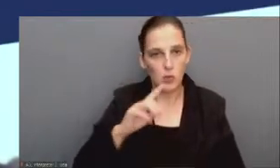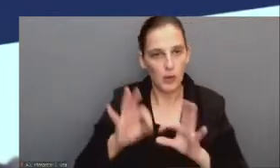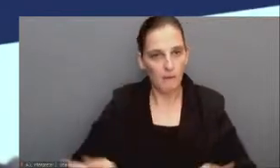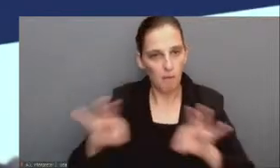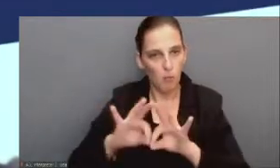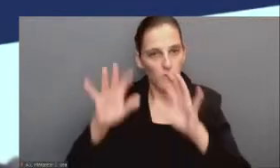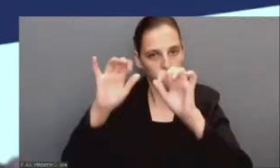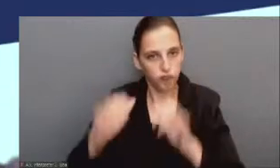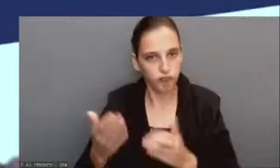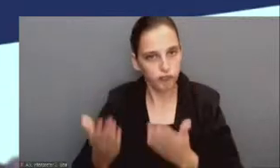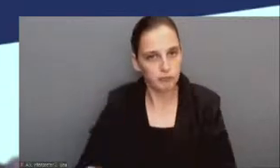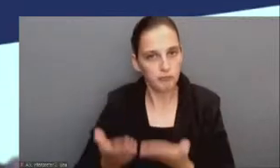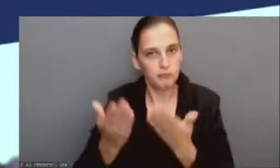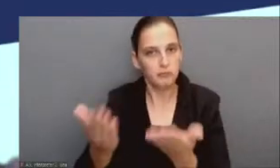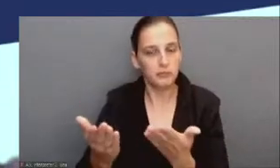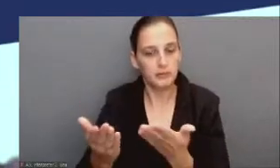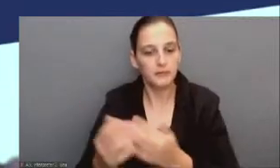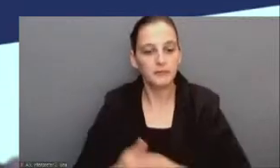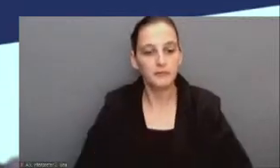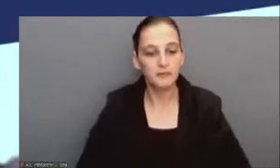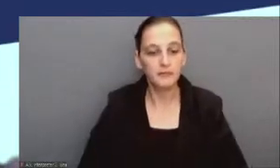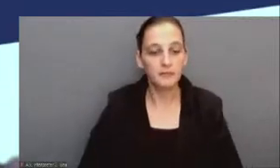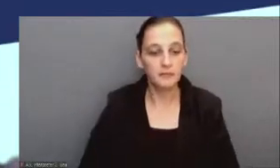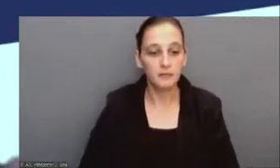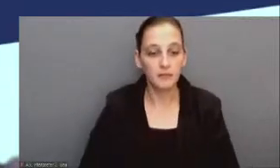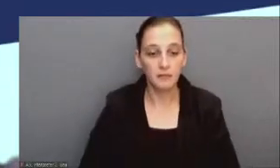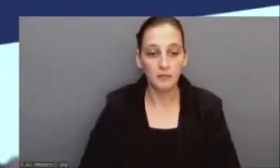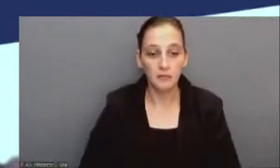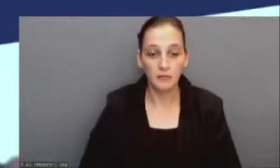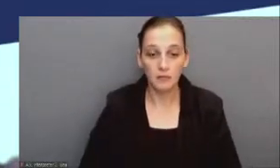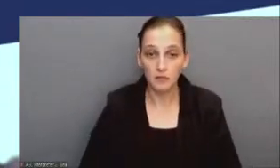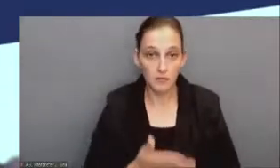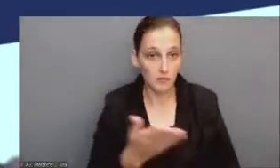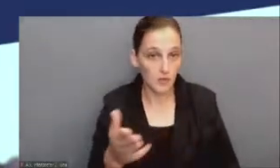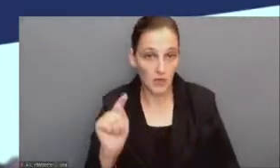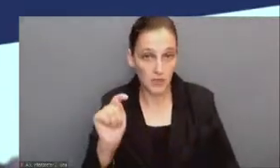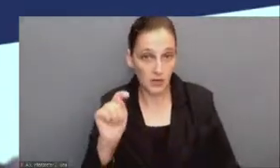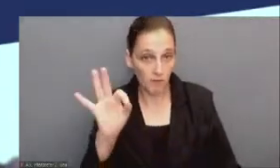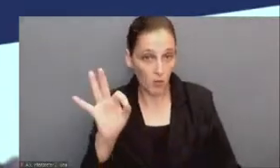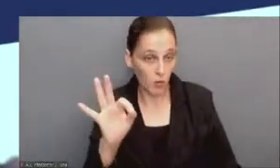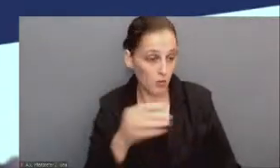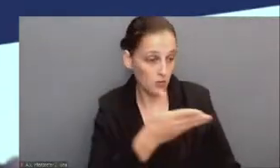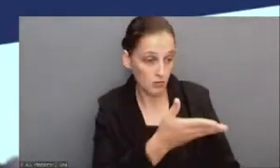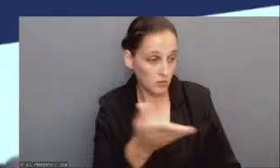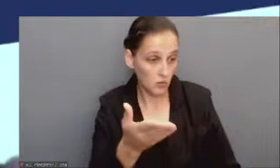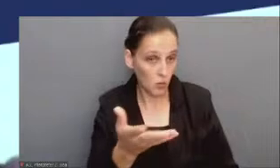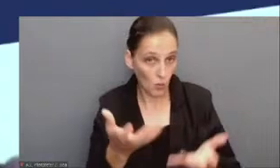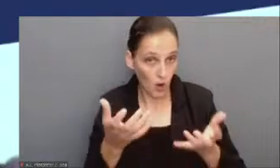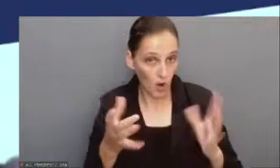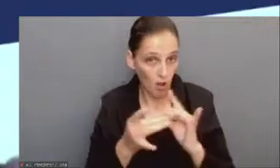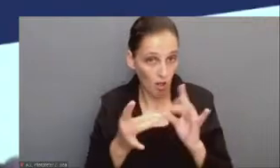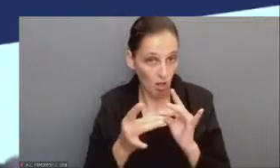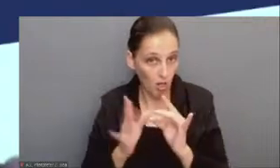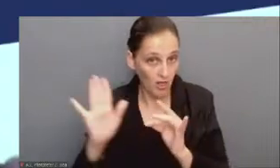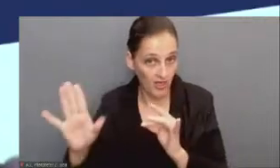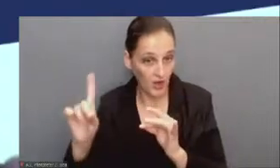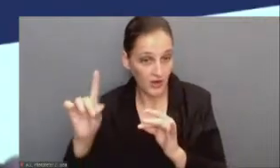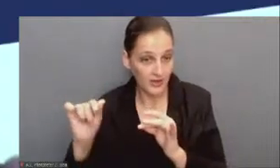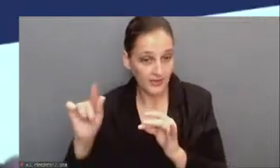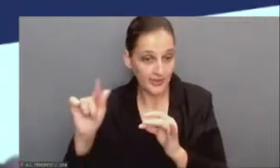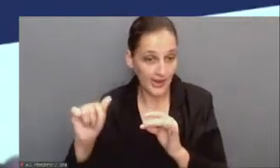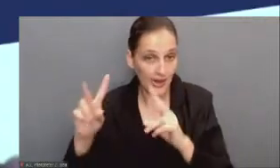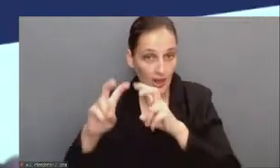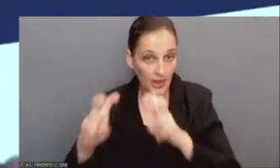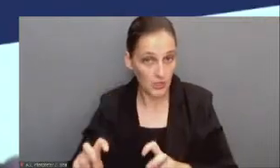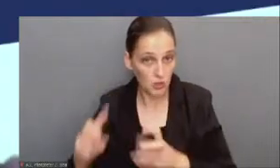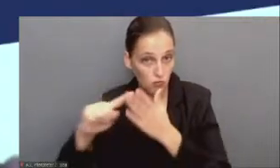all the topics just raised. We do have moments if anybody else on the task force would like to comment on the Data Analytics and Research Subcommittee interim